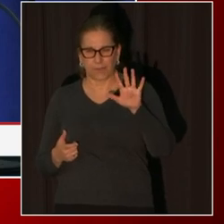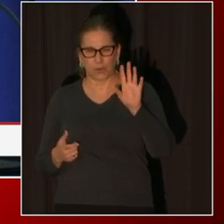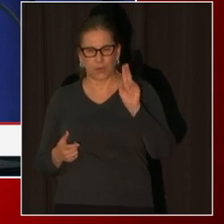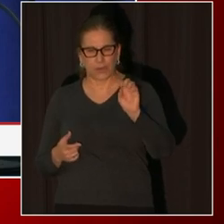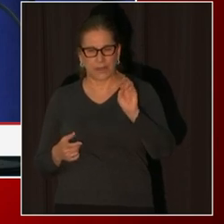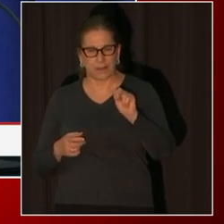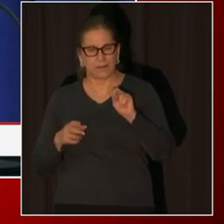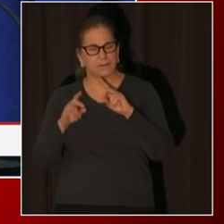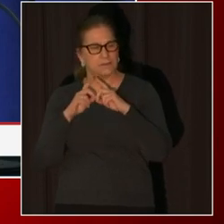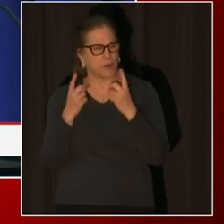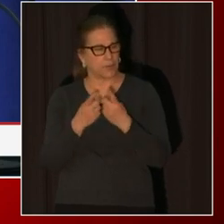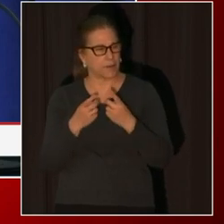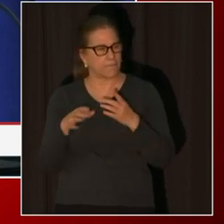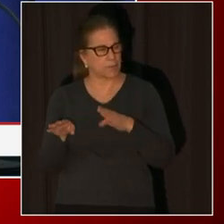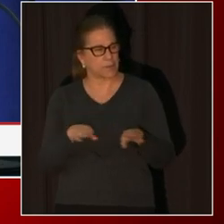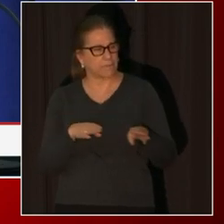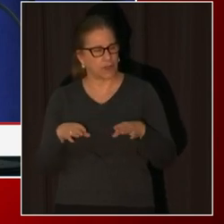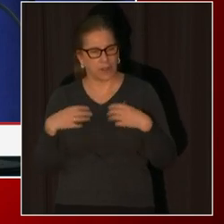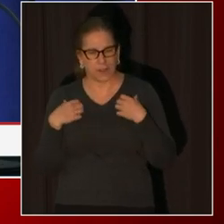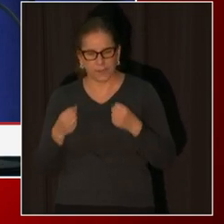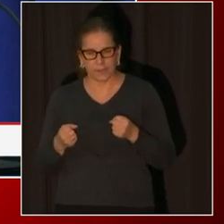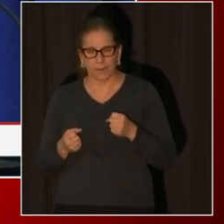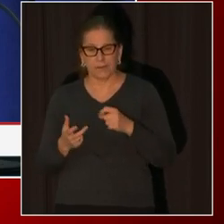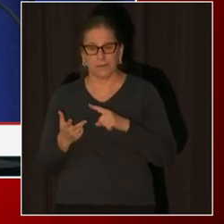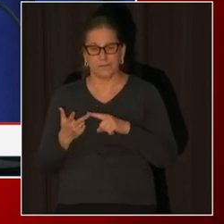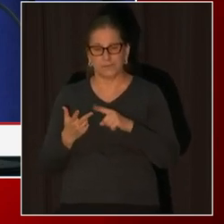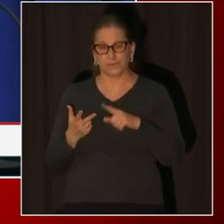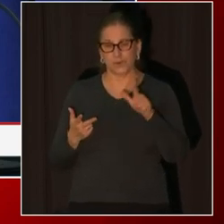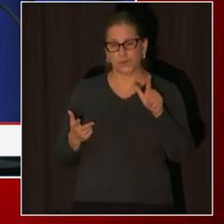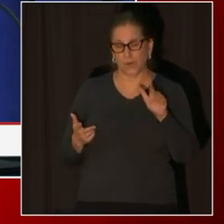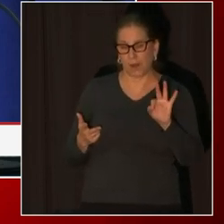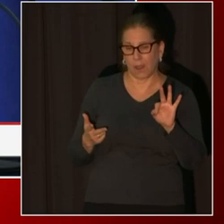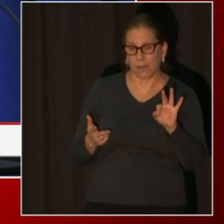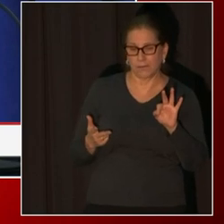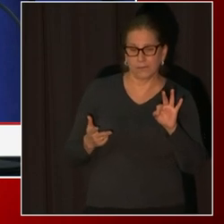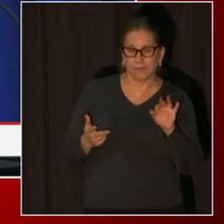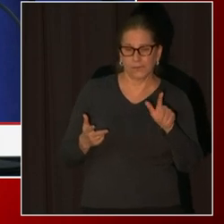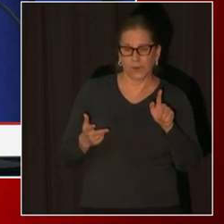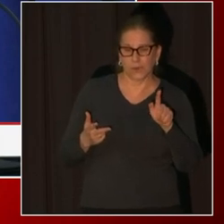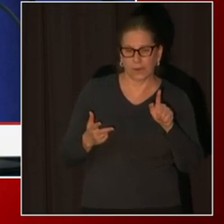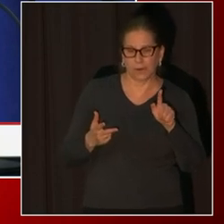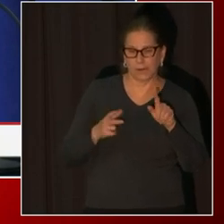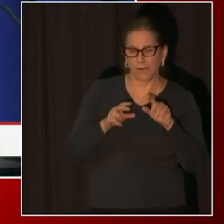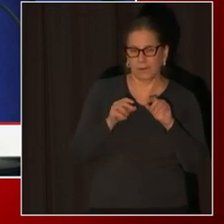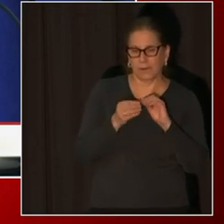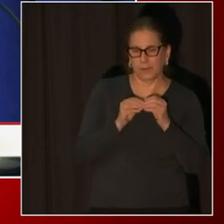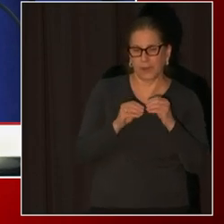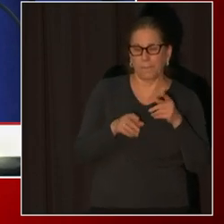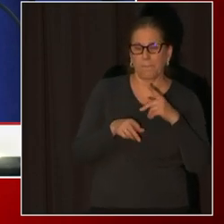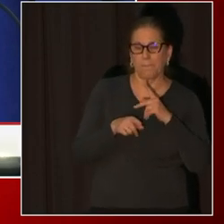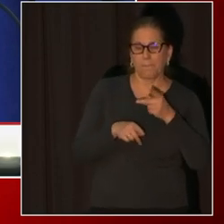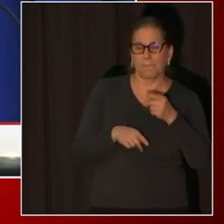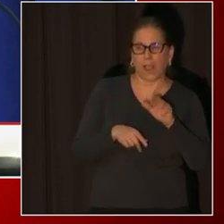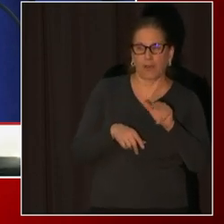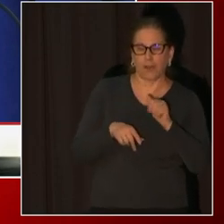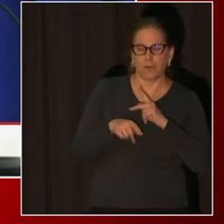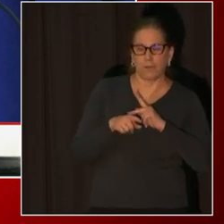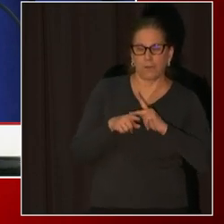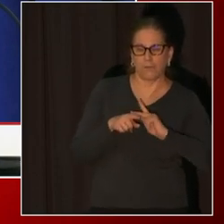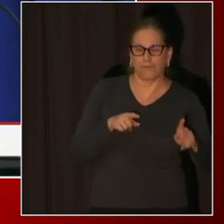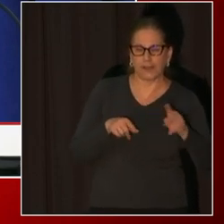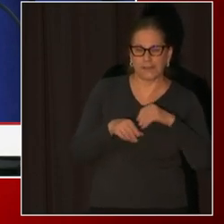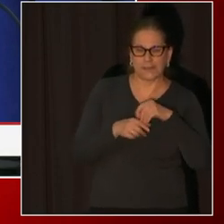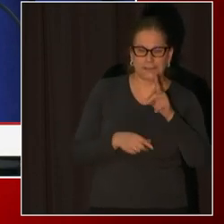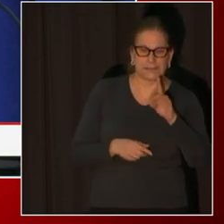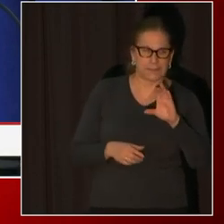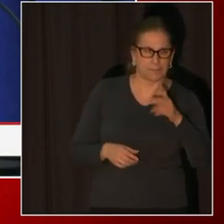then AFSCME's 2921, which are paraprofessionals at DCPS. Those 3